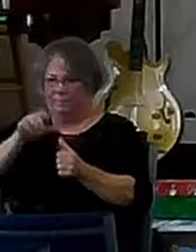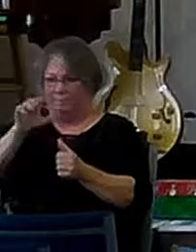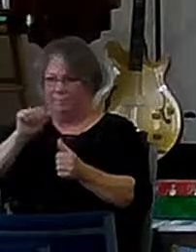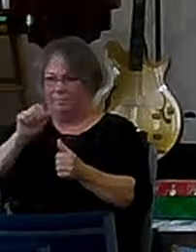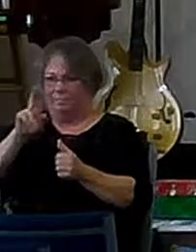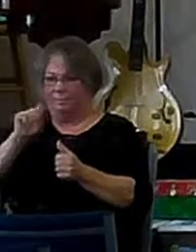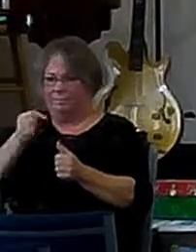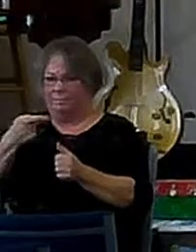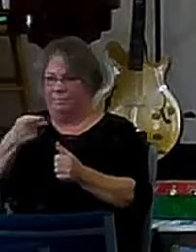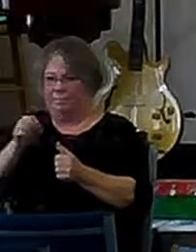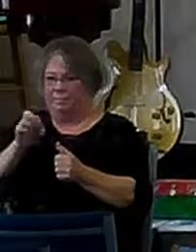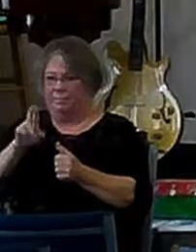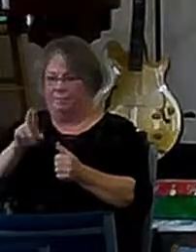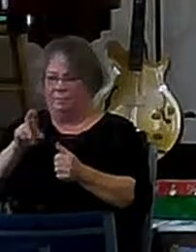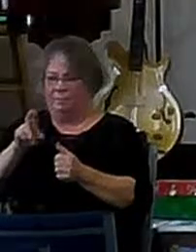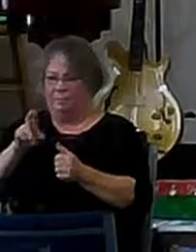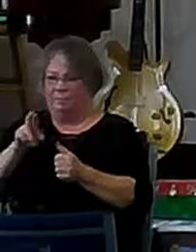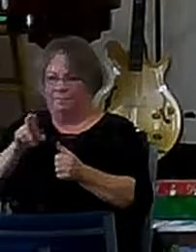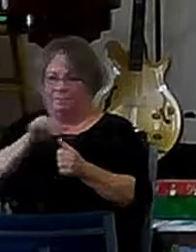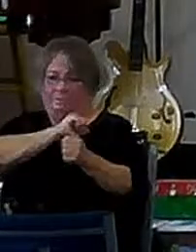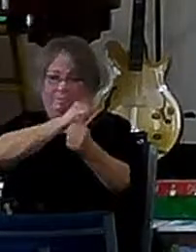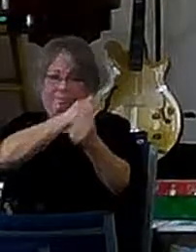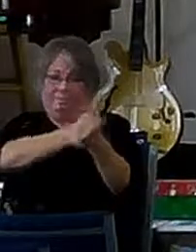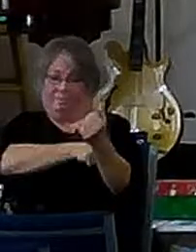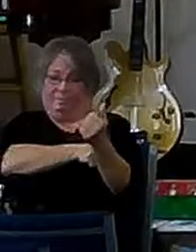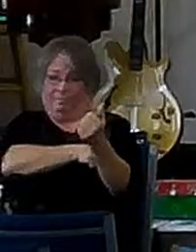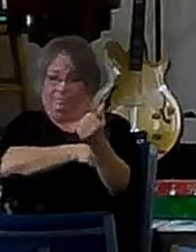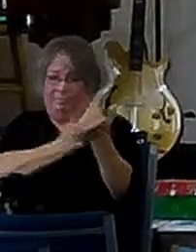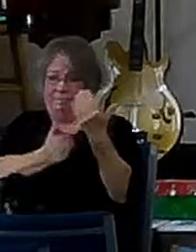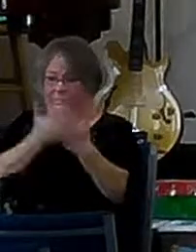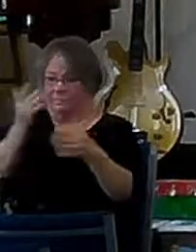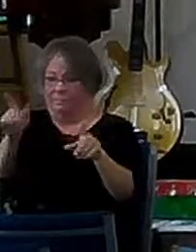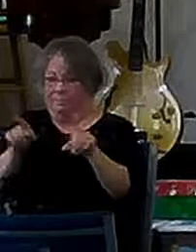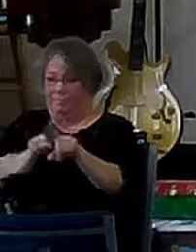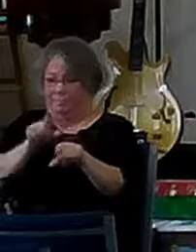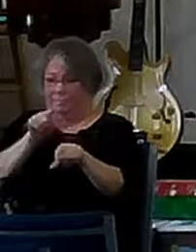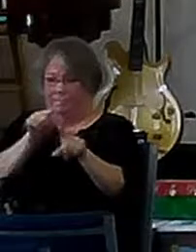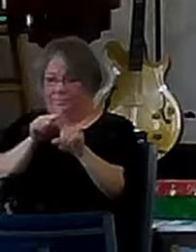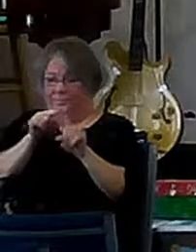word authority are almost the same word, aren't they?